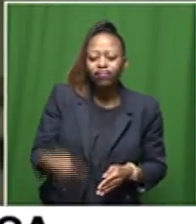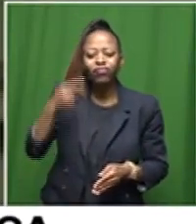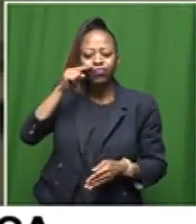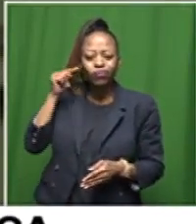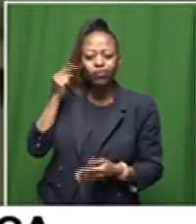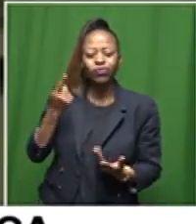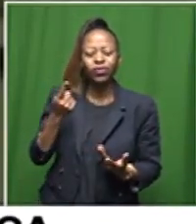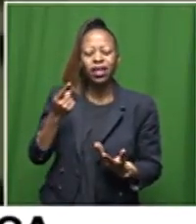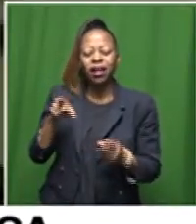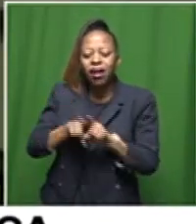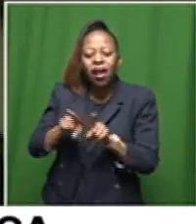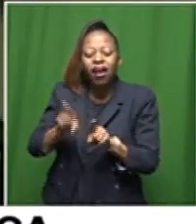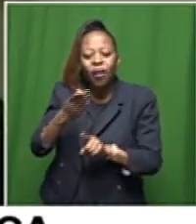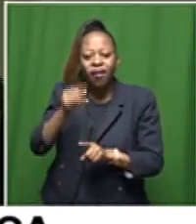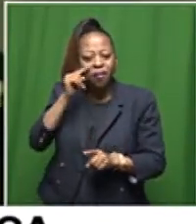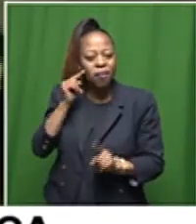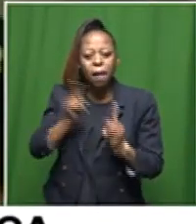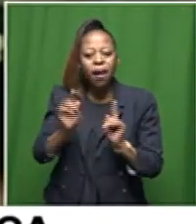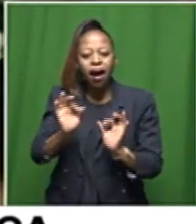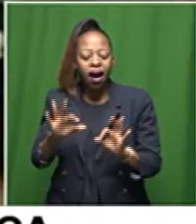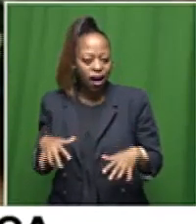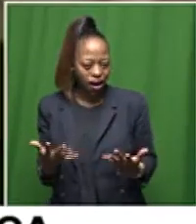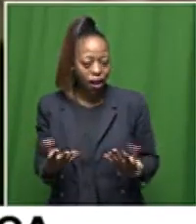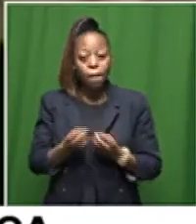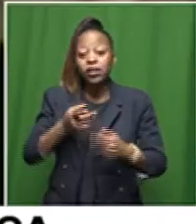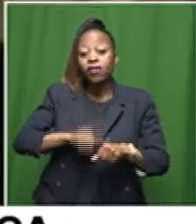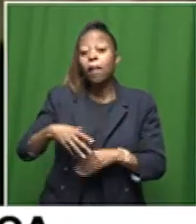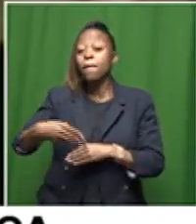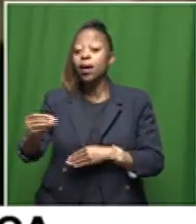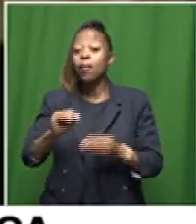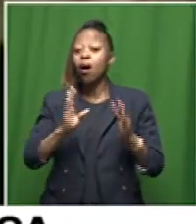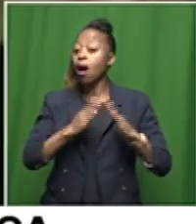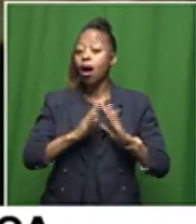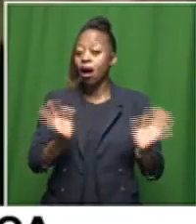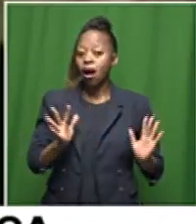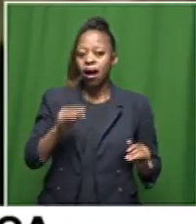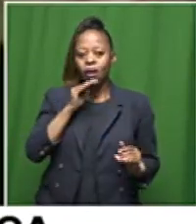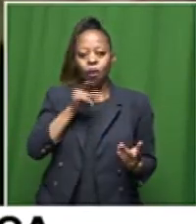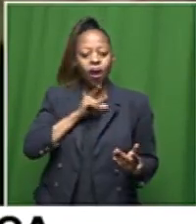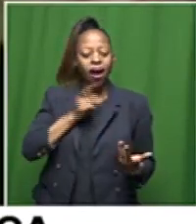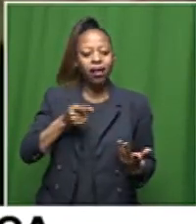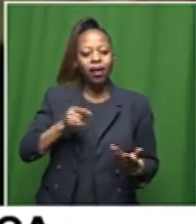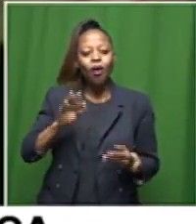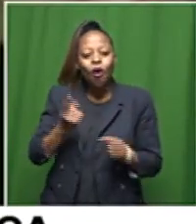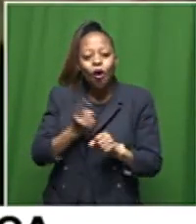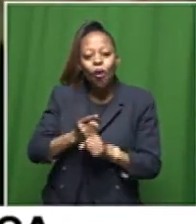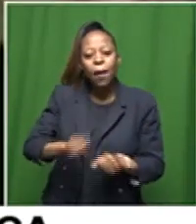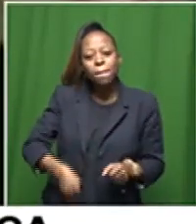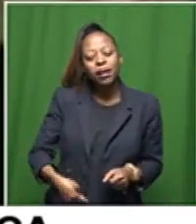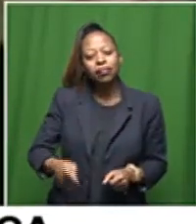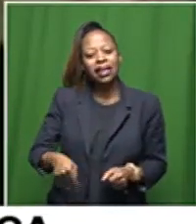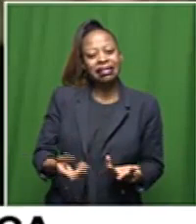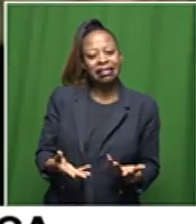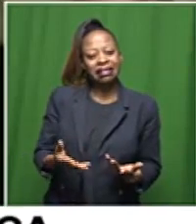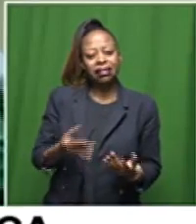pads. They often are not able to leave the house for that condition. It's a hygienic problem. It's an